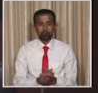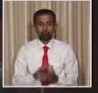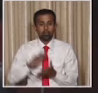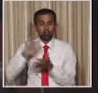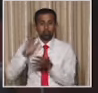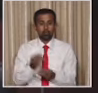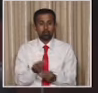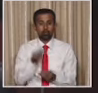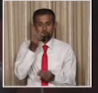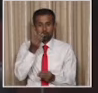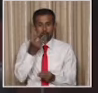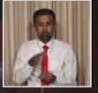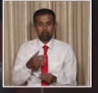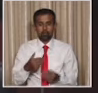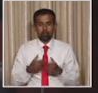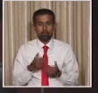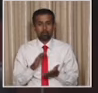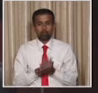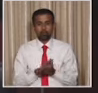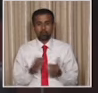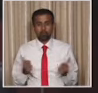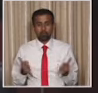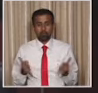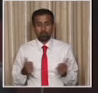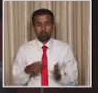actual number in 2023 was